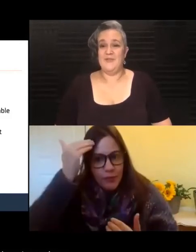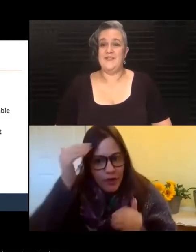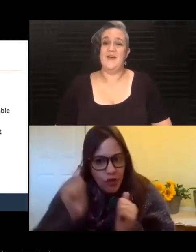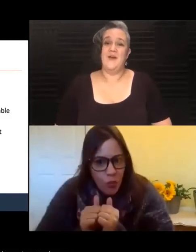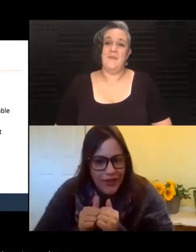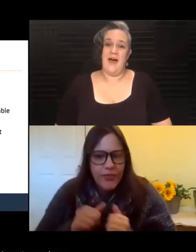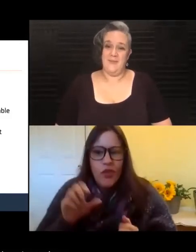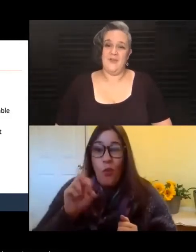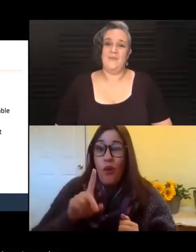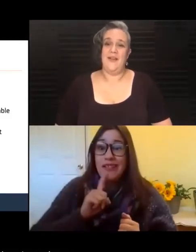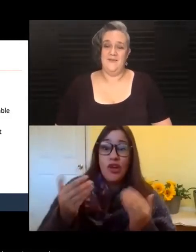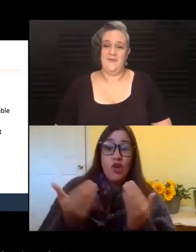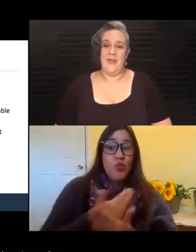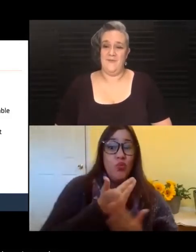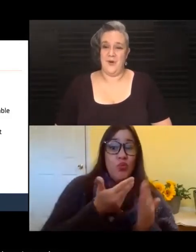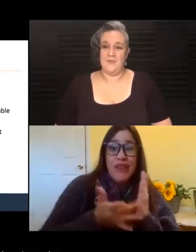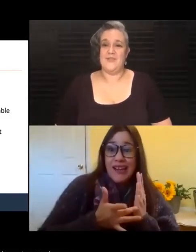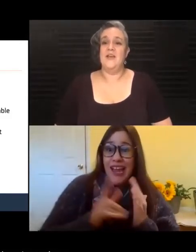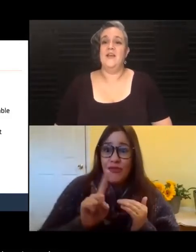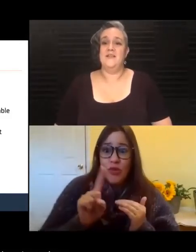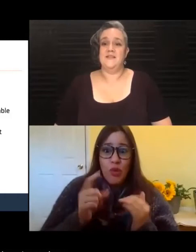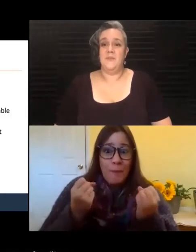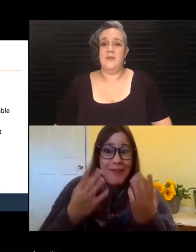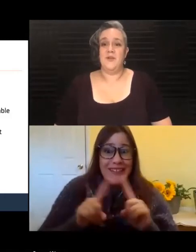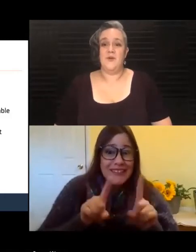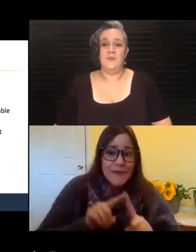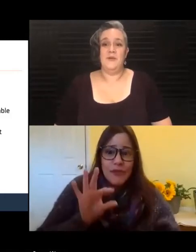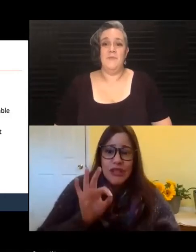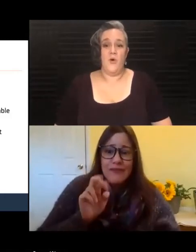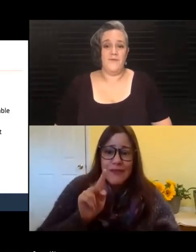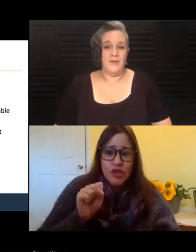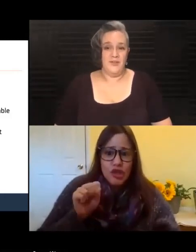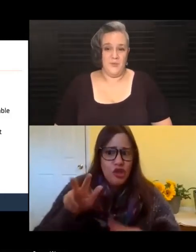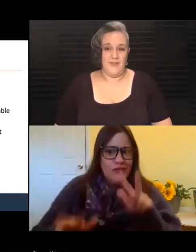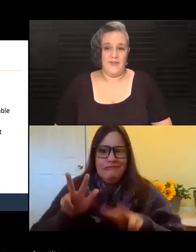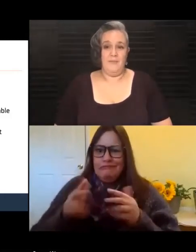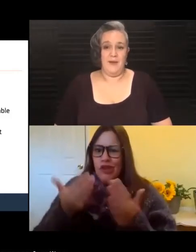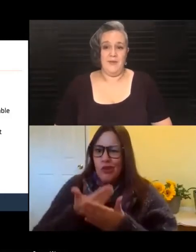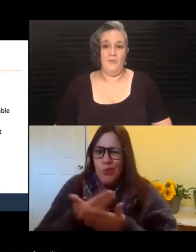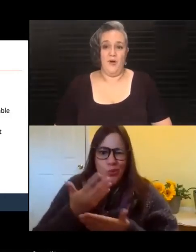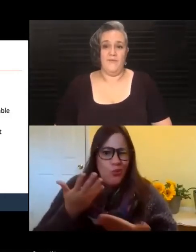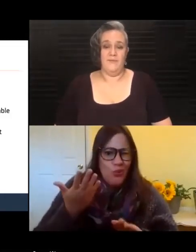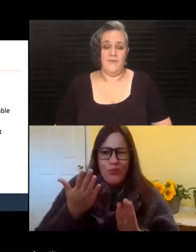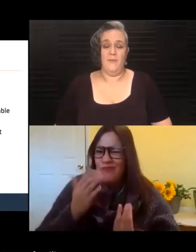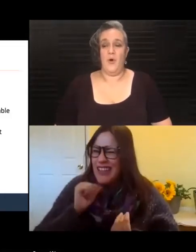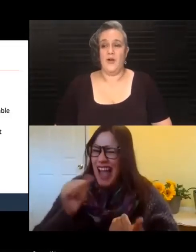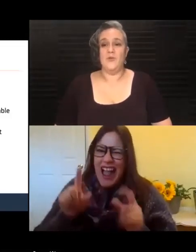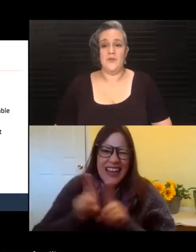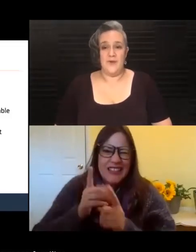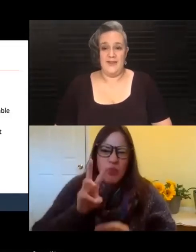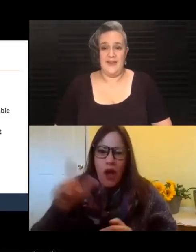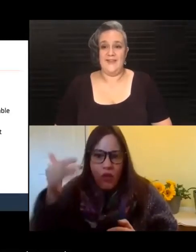of the most popular platforms, some people are going to be more familiar with, and then might be